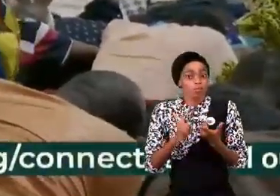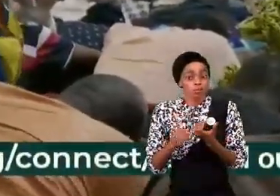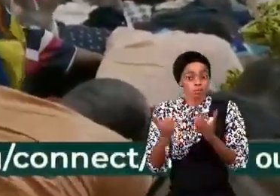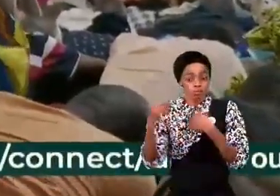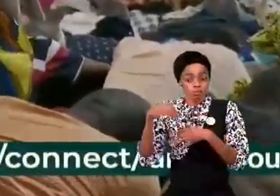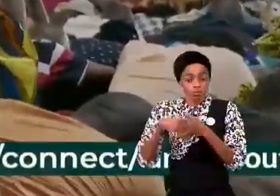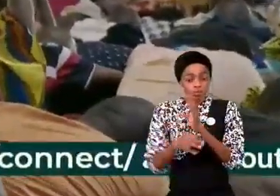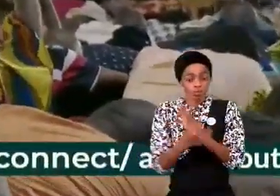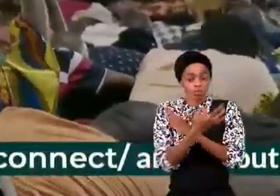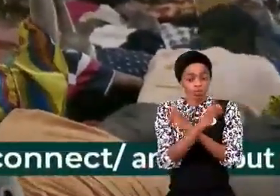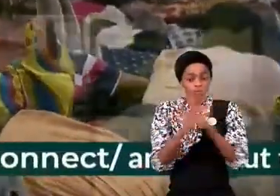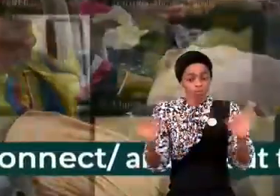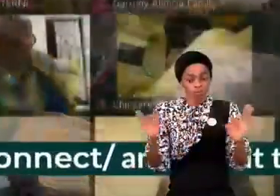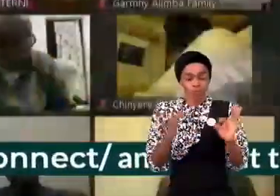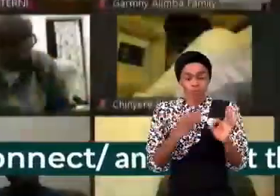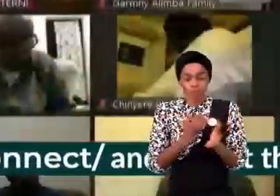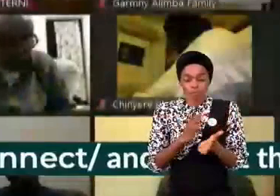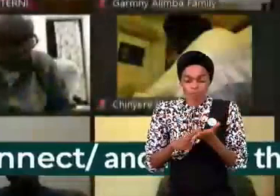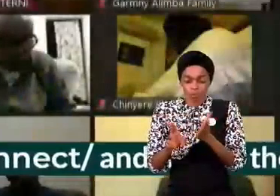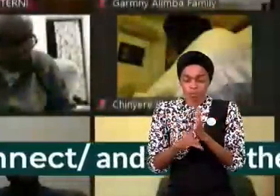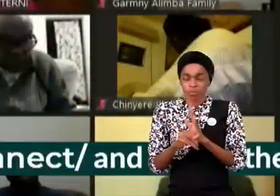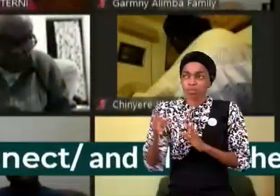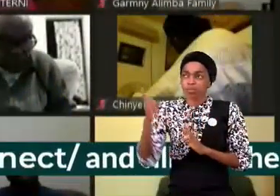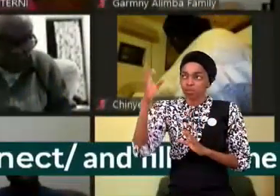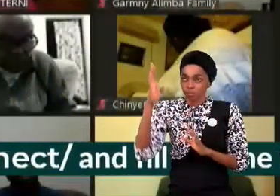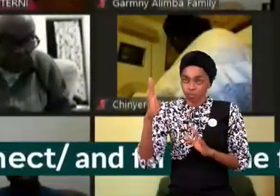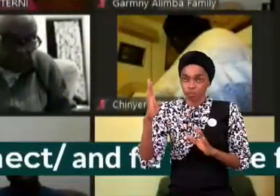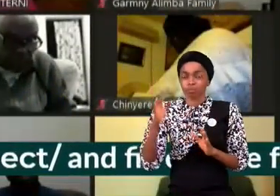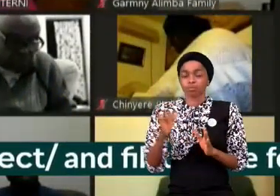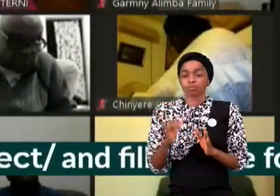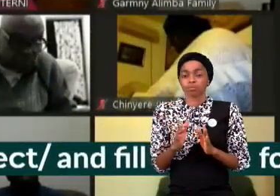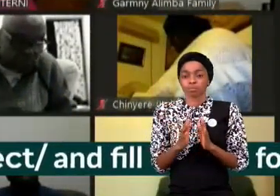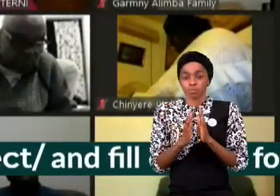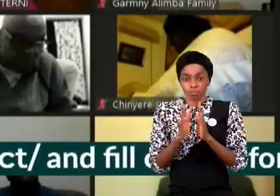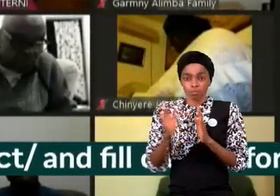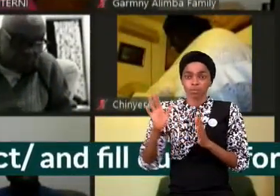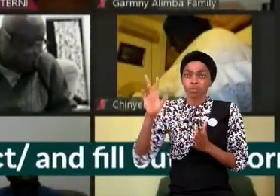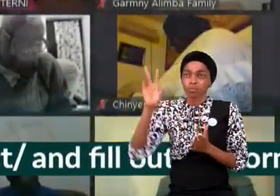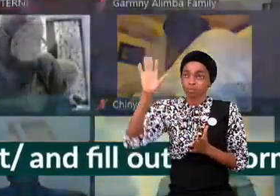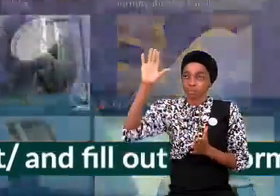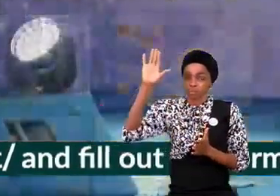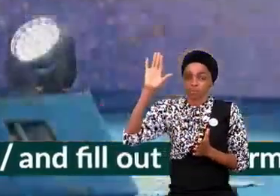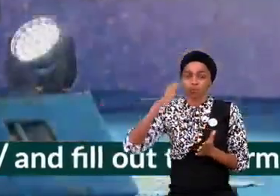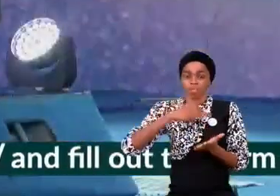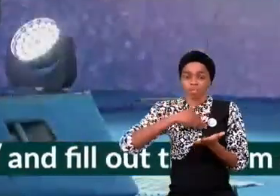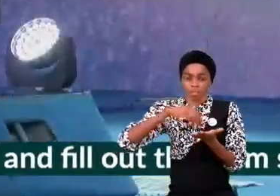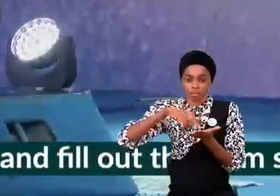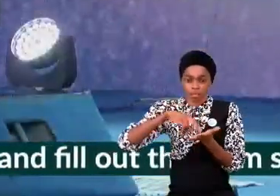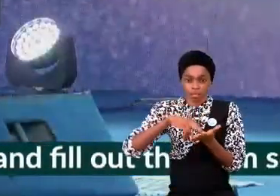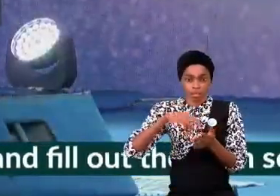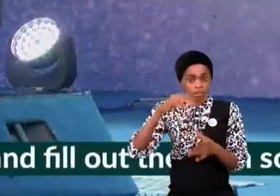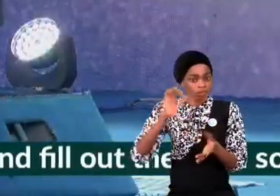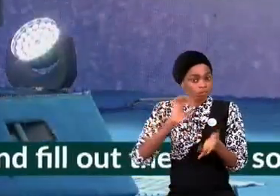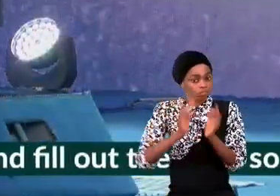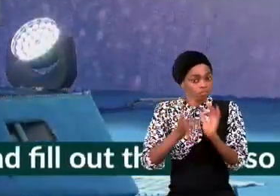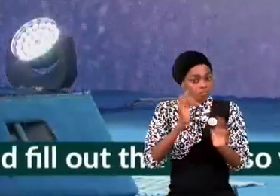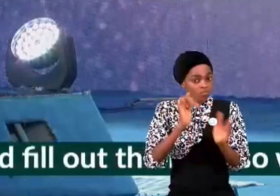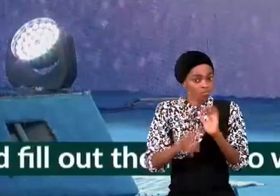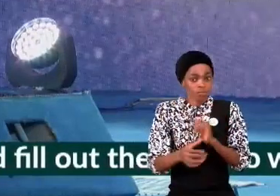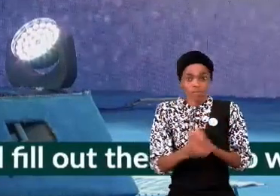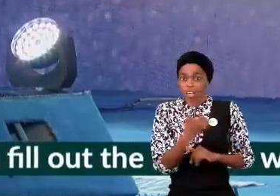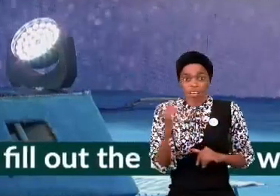online. Raise up your hand over the social media, wherever you are, raise up your hand. Anywhere you are